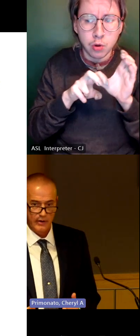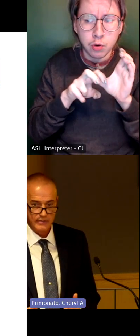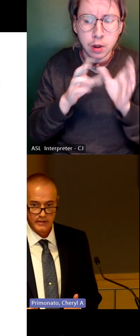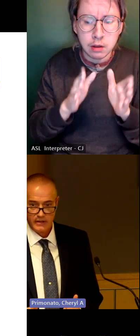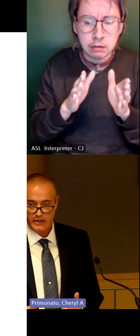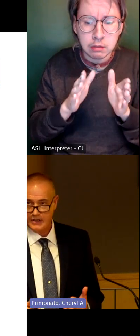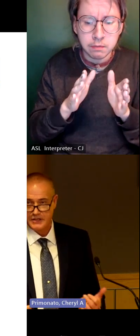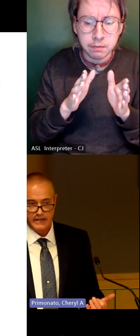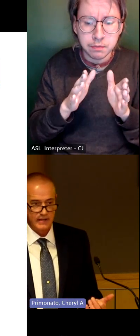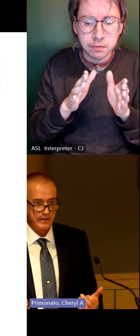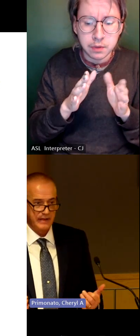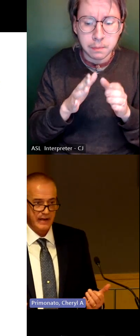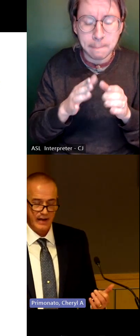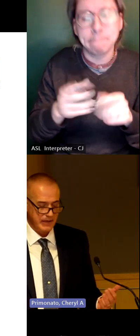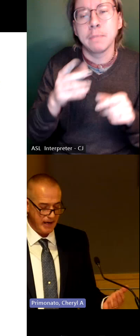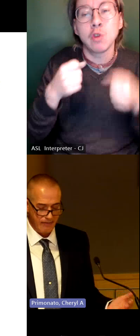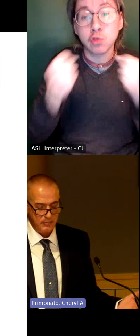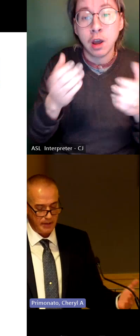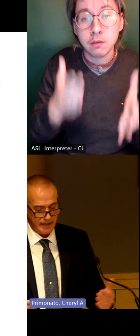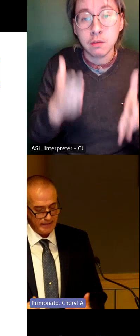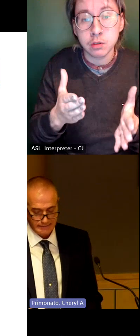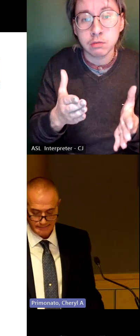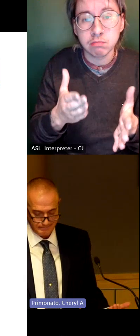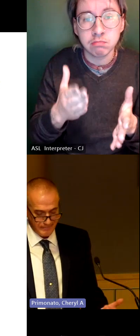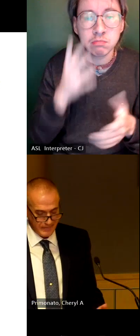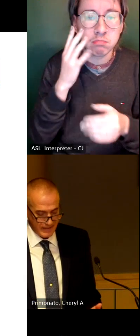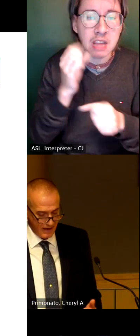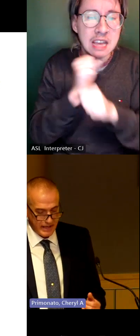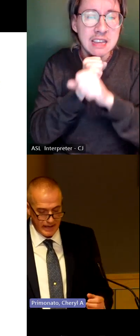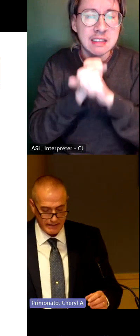transit operators. So that's something that, I mean, everybody